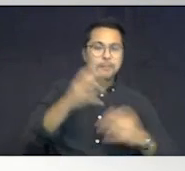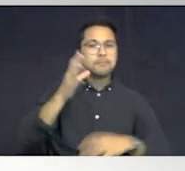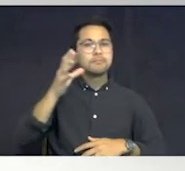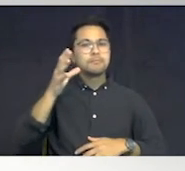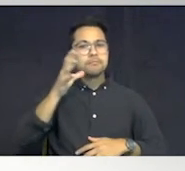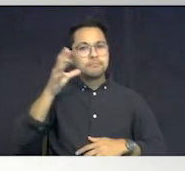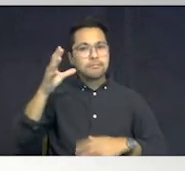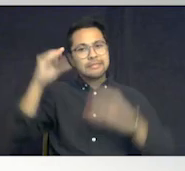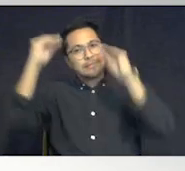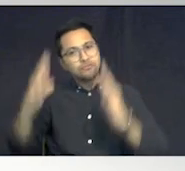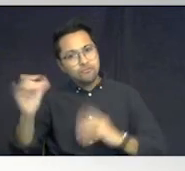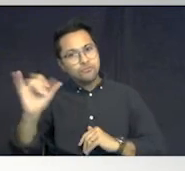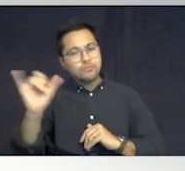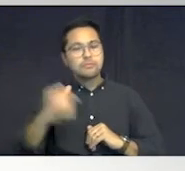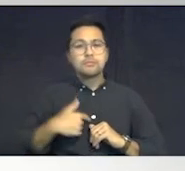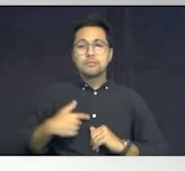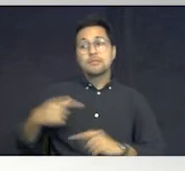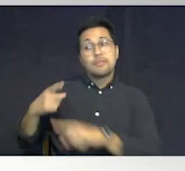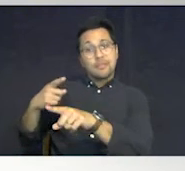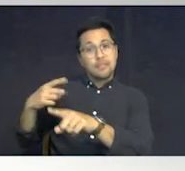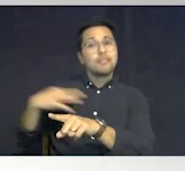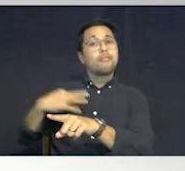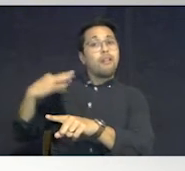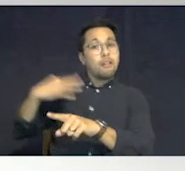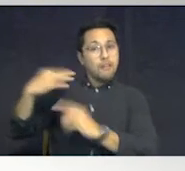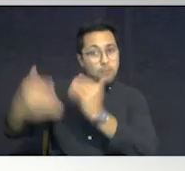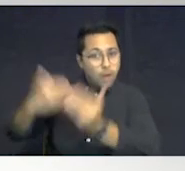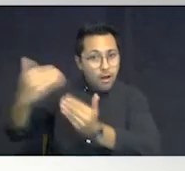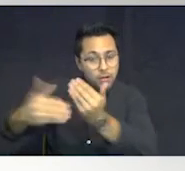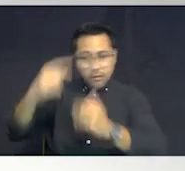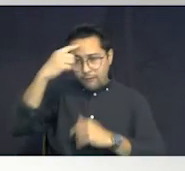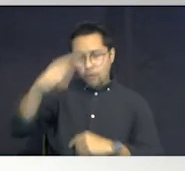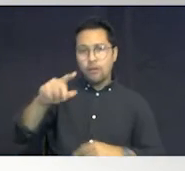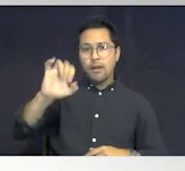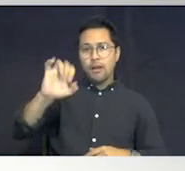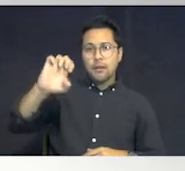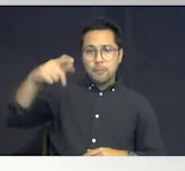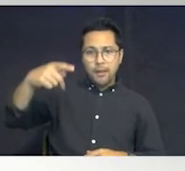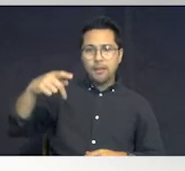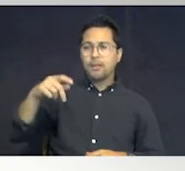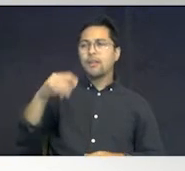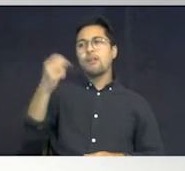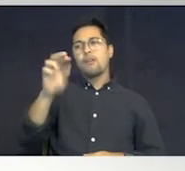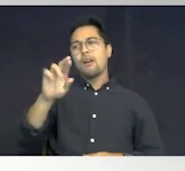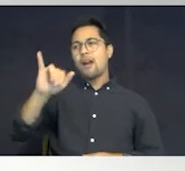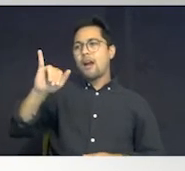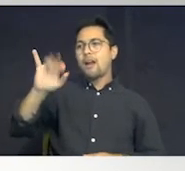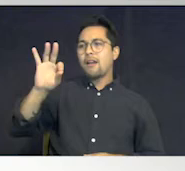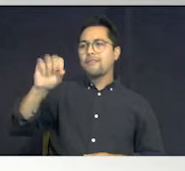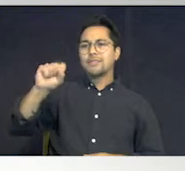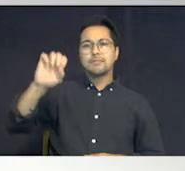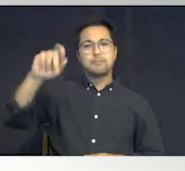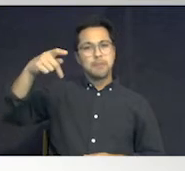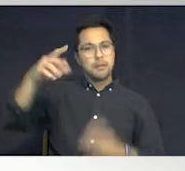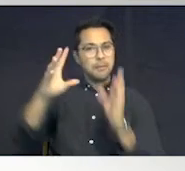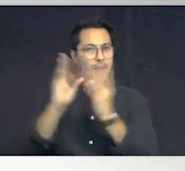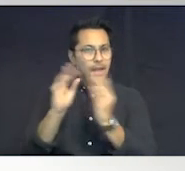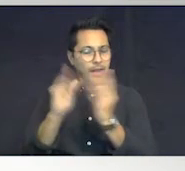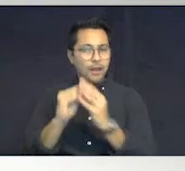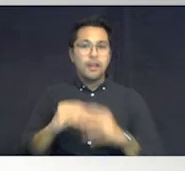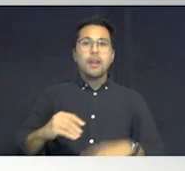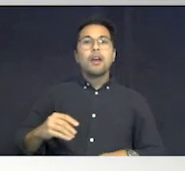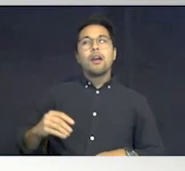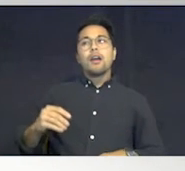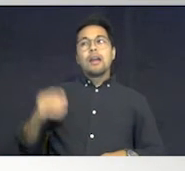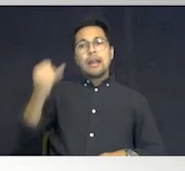voluntary process that can be used when parties in an IEP or IFSP meeting or some other kind of meeting agree that the presence of a neutral third